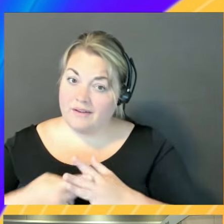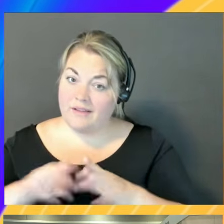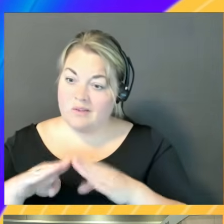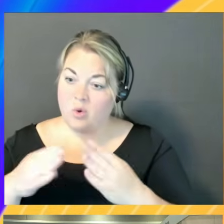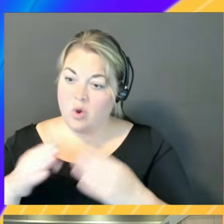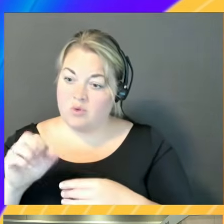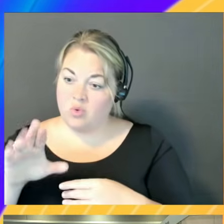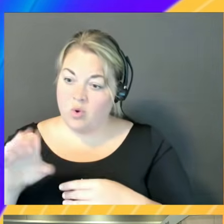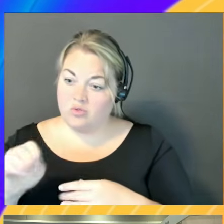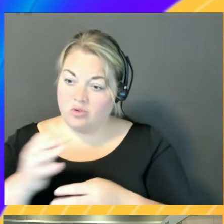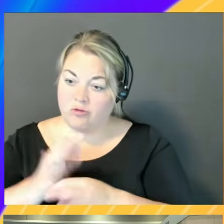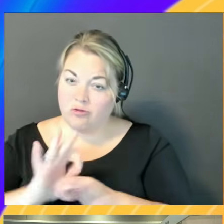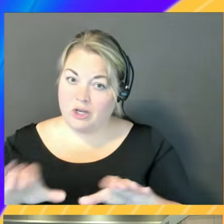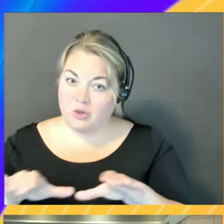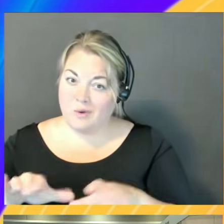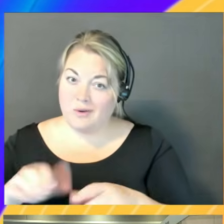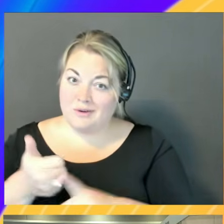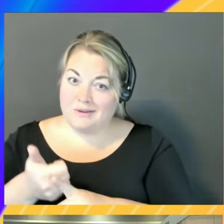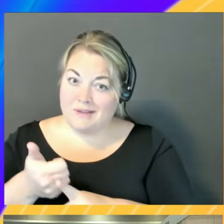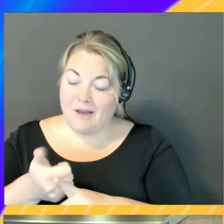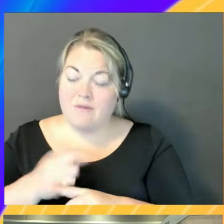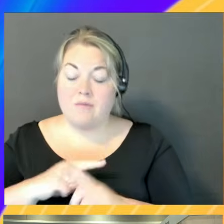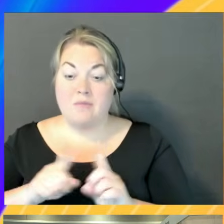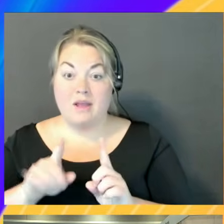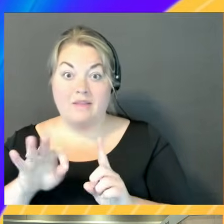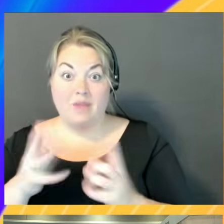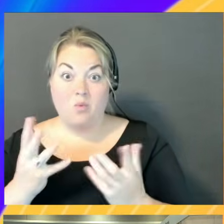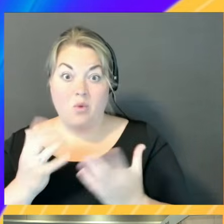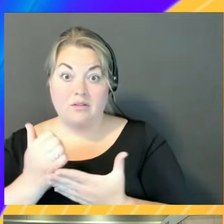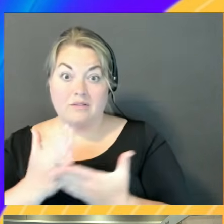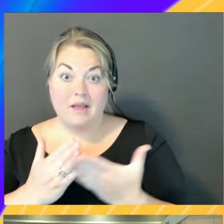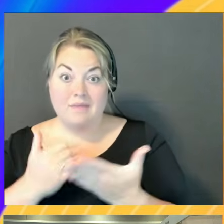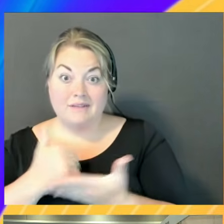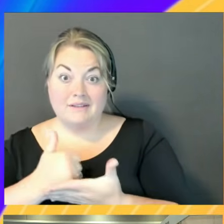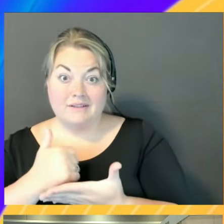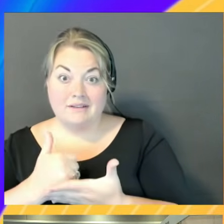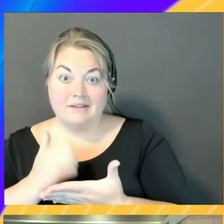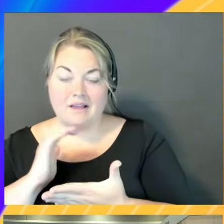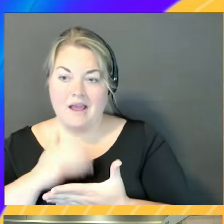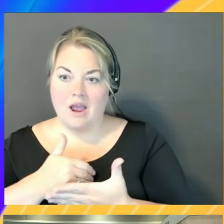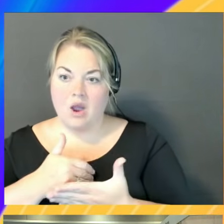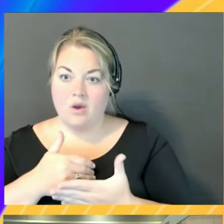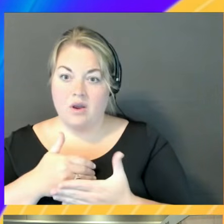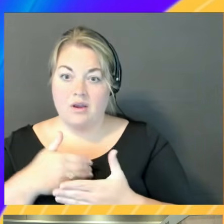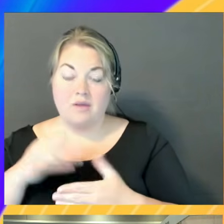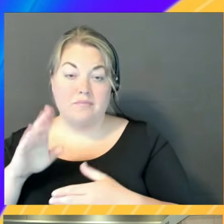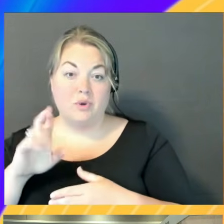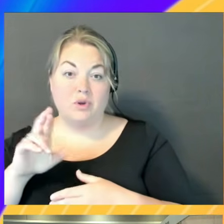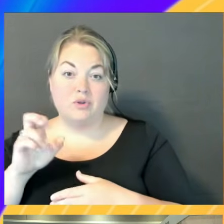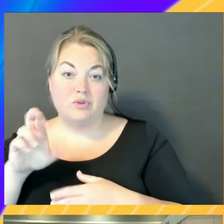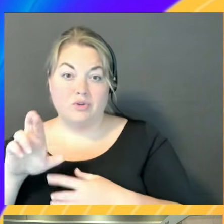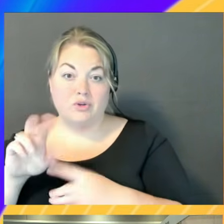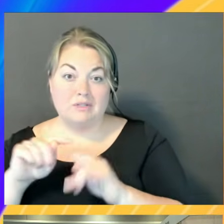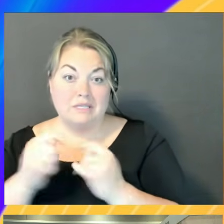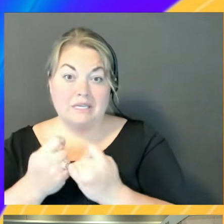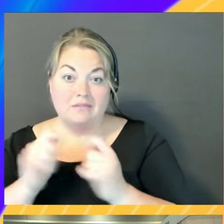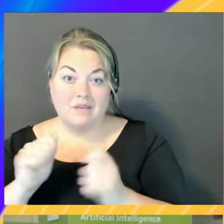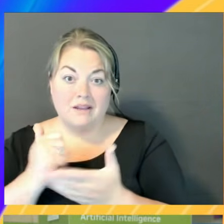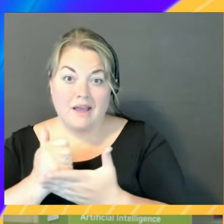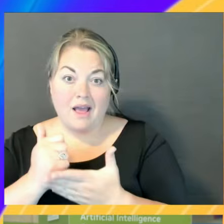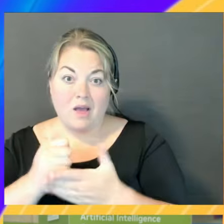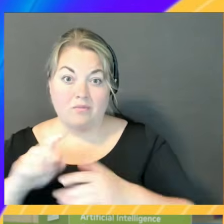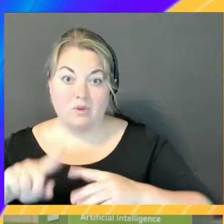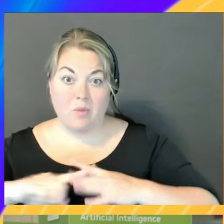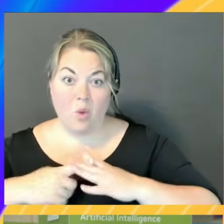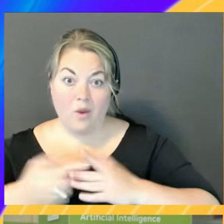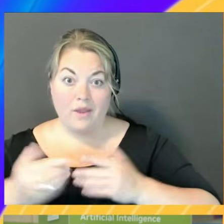yourself. But if they want some assistance, our ProServe team can help you deploy this. So we can give you